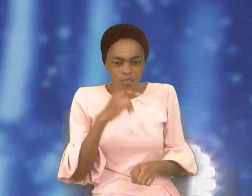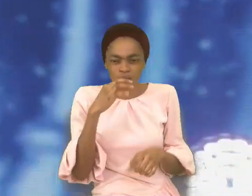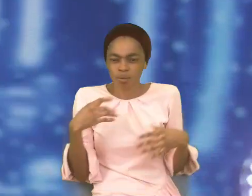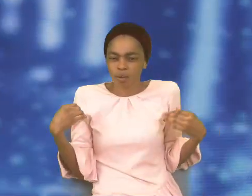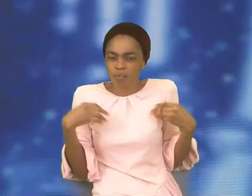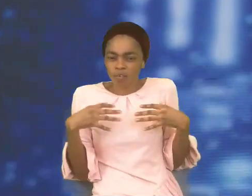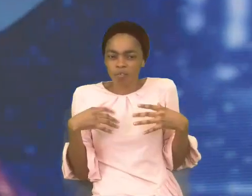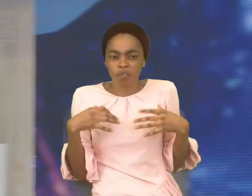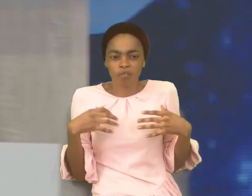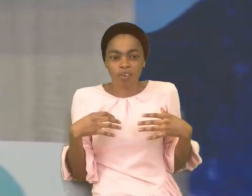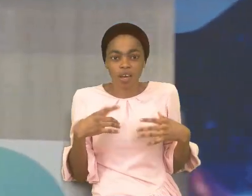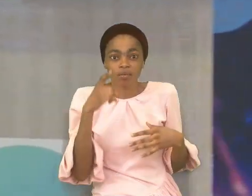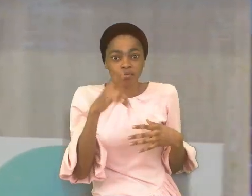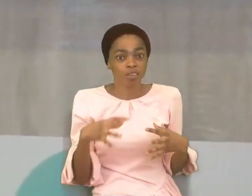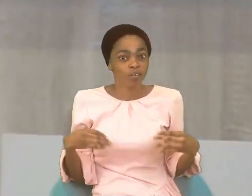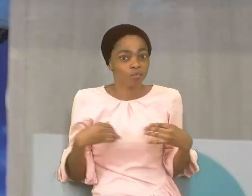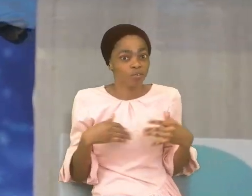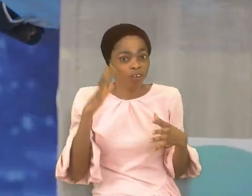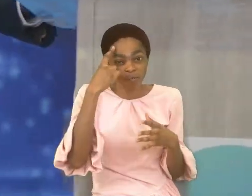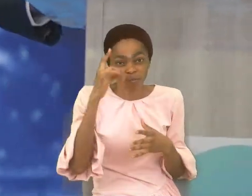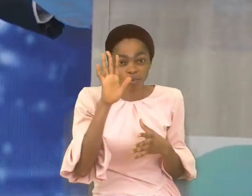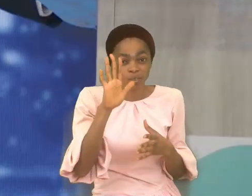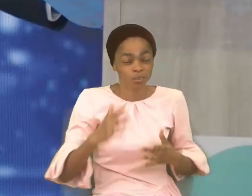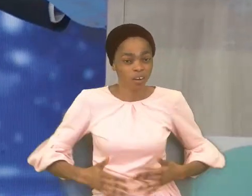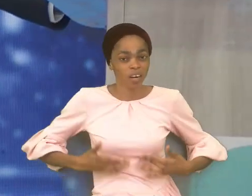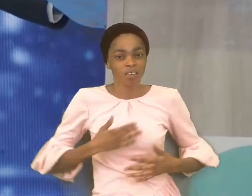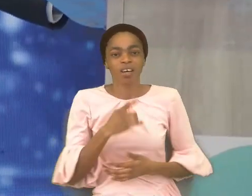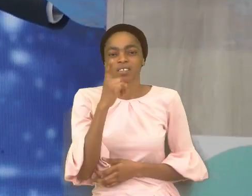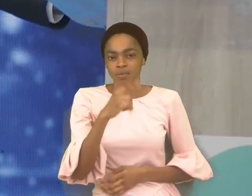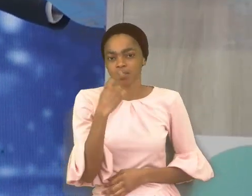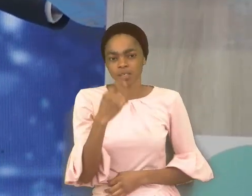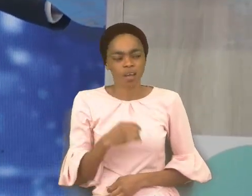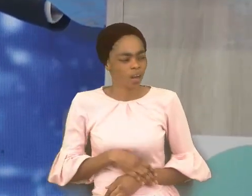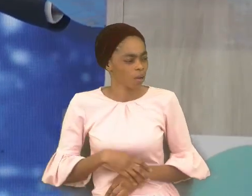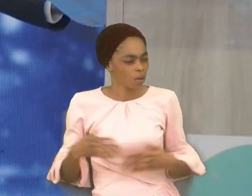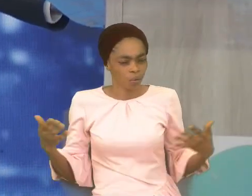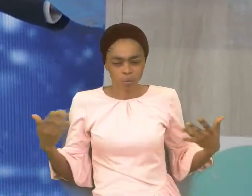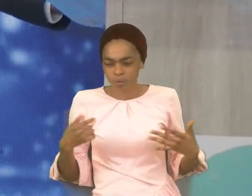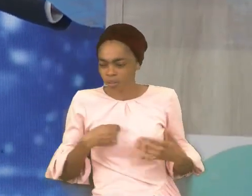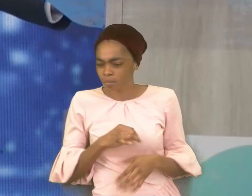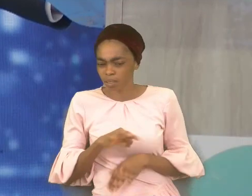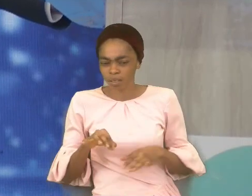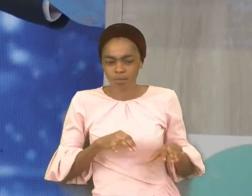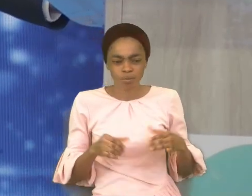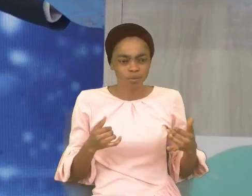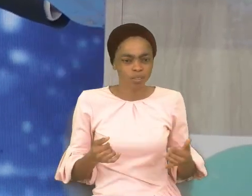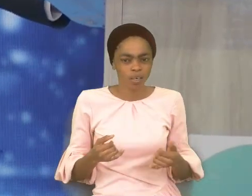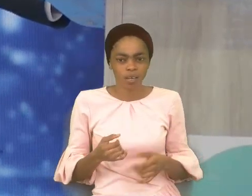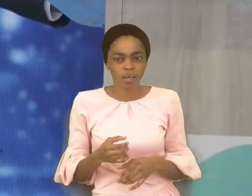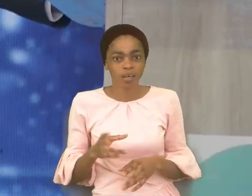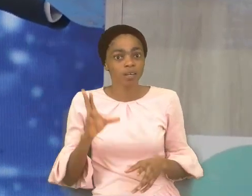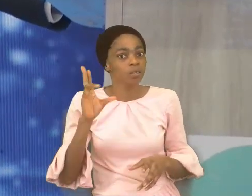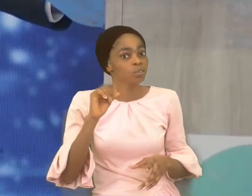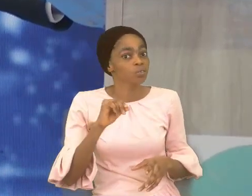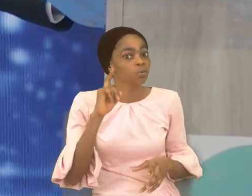say, what am I going to do now? Nobody will read your history. Nobody will read your story. And if